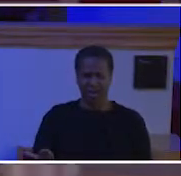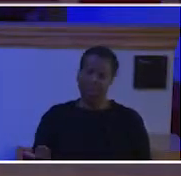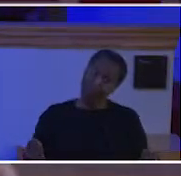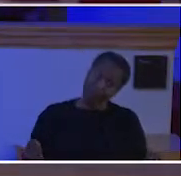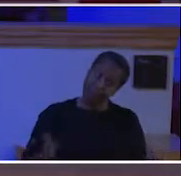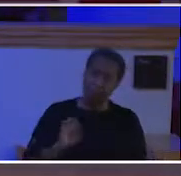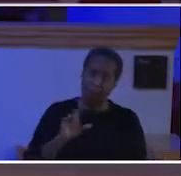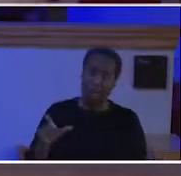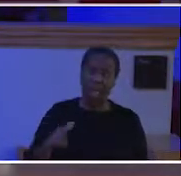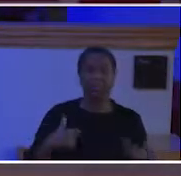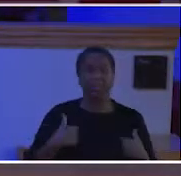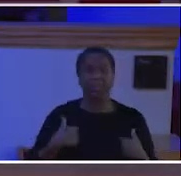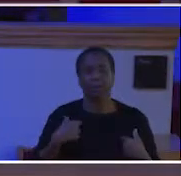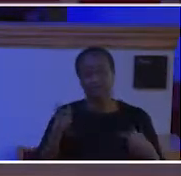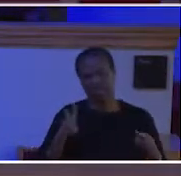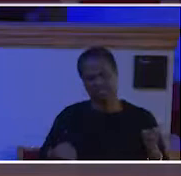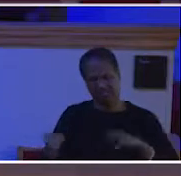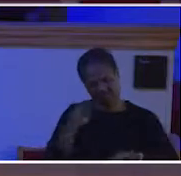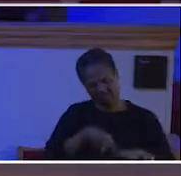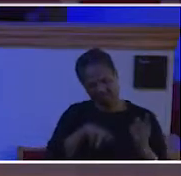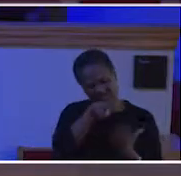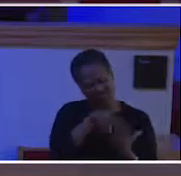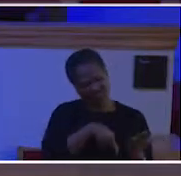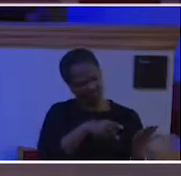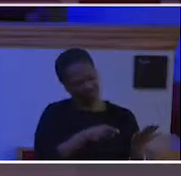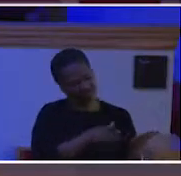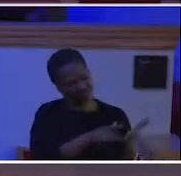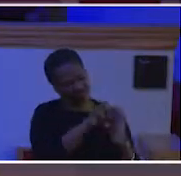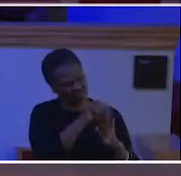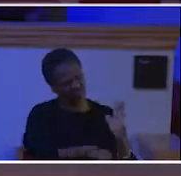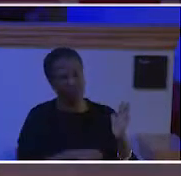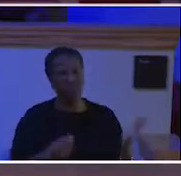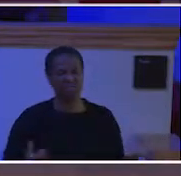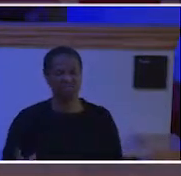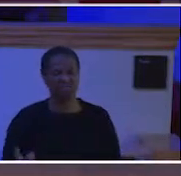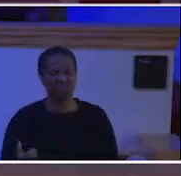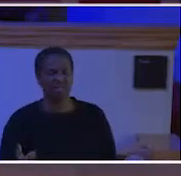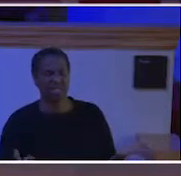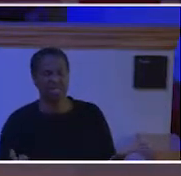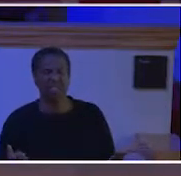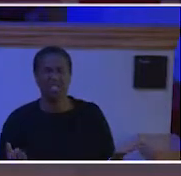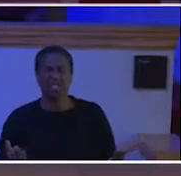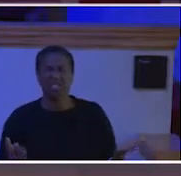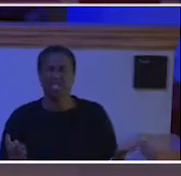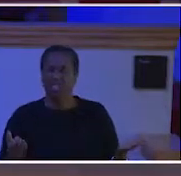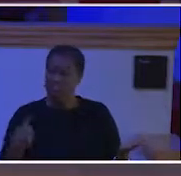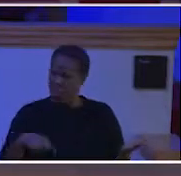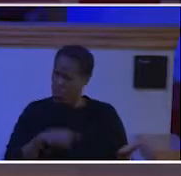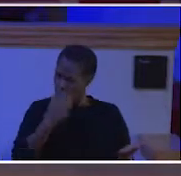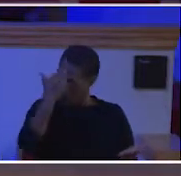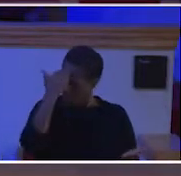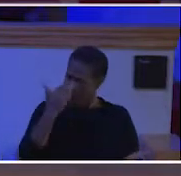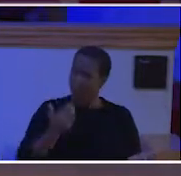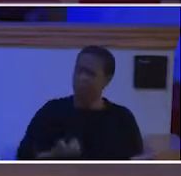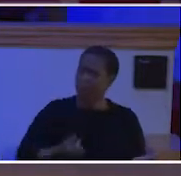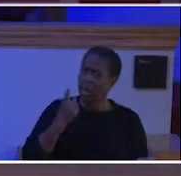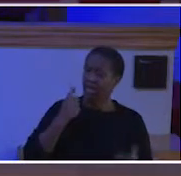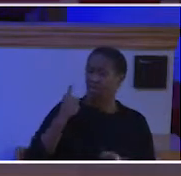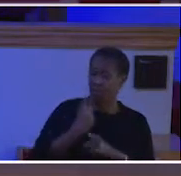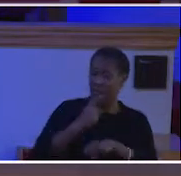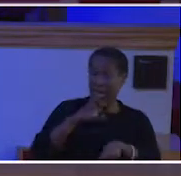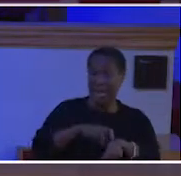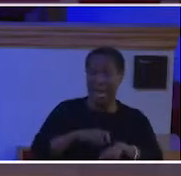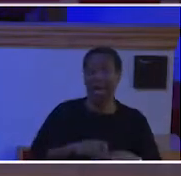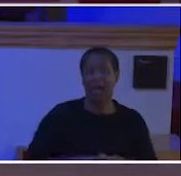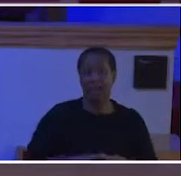Well, when we look at this passage, we see that we know and understand it's the right time